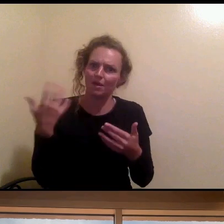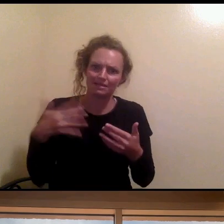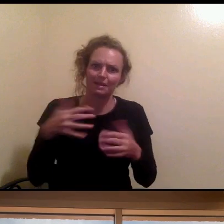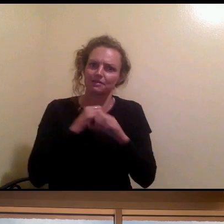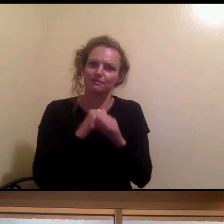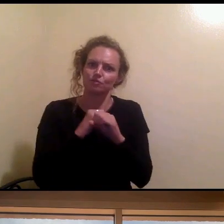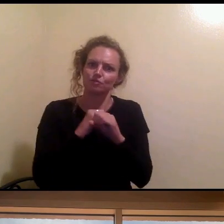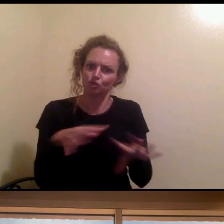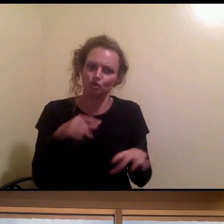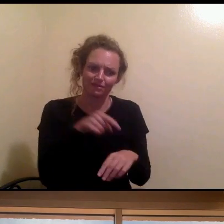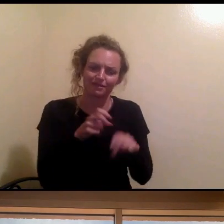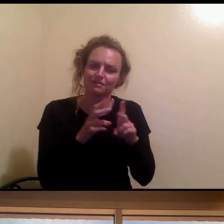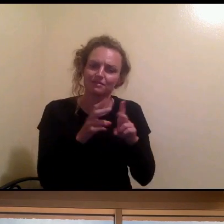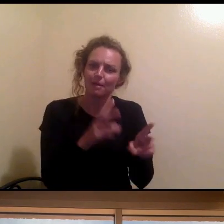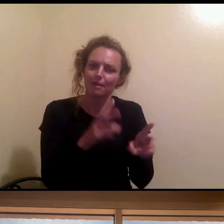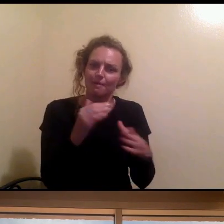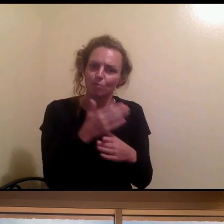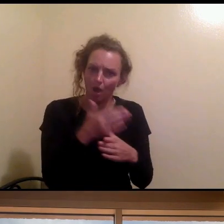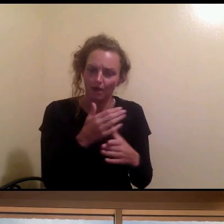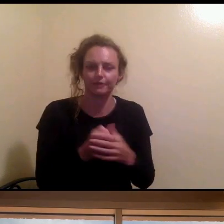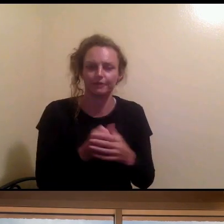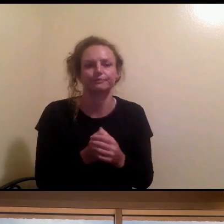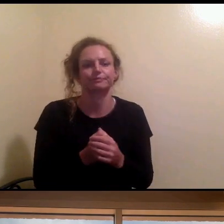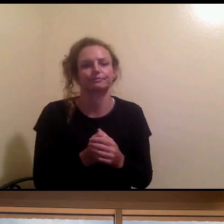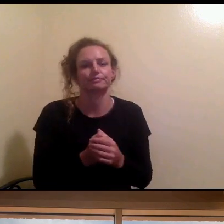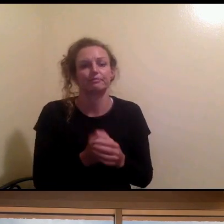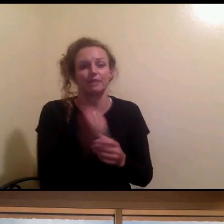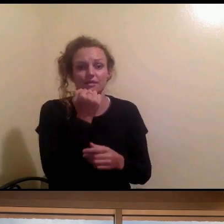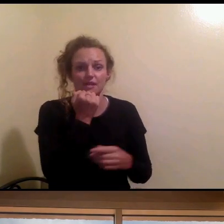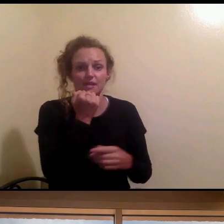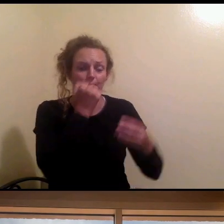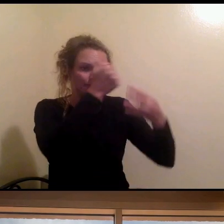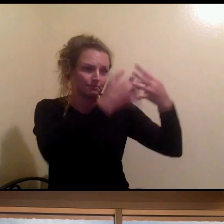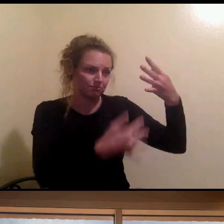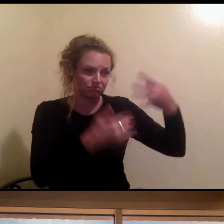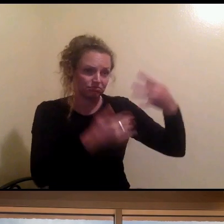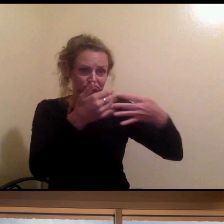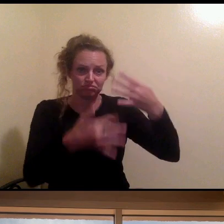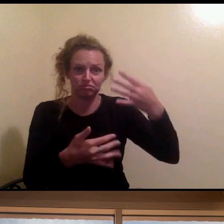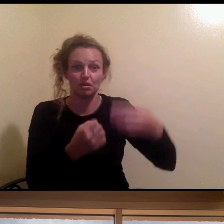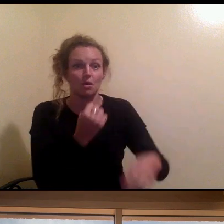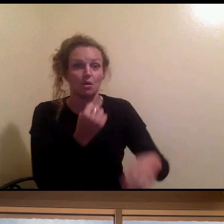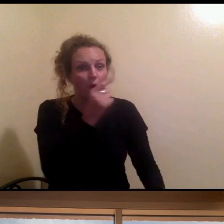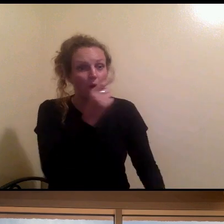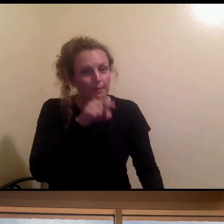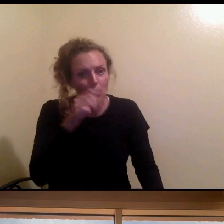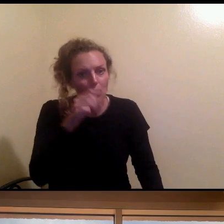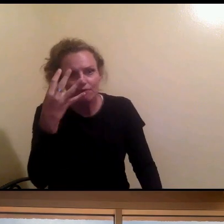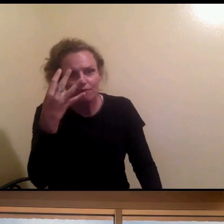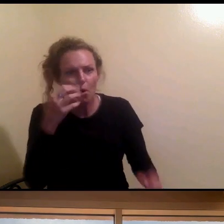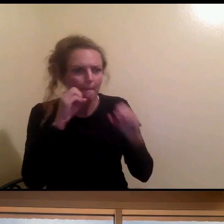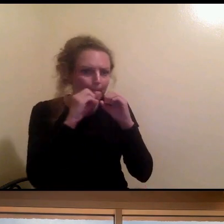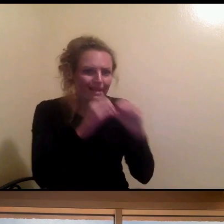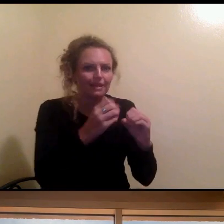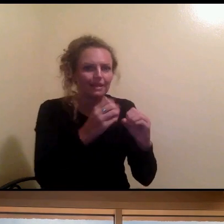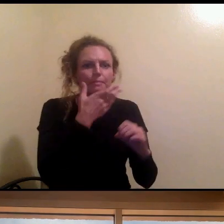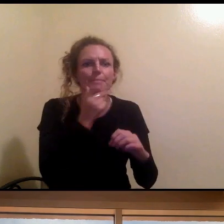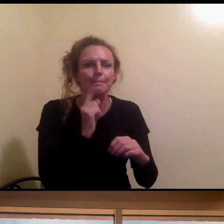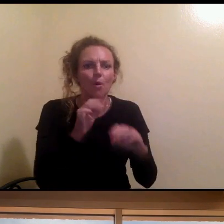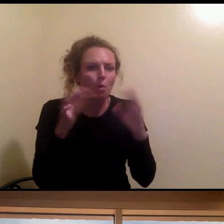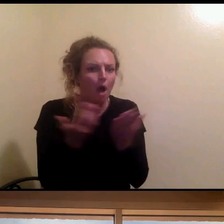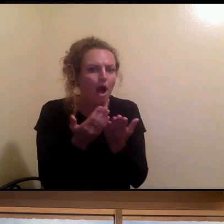there? And the numbers start rolling out with, currently 1.4 billion people in the world with disabilities. But then, the thing